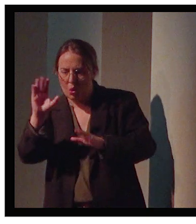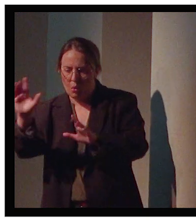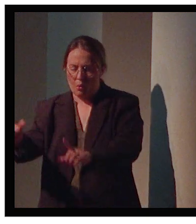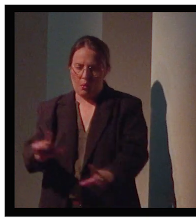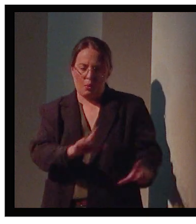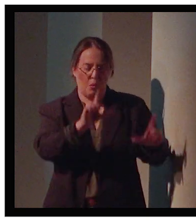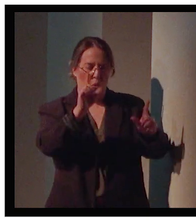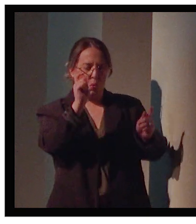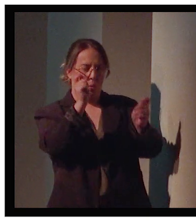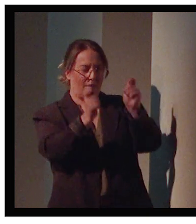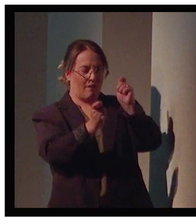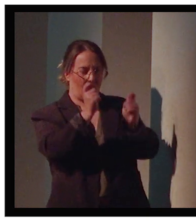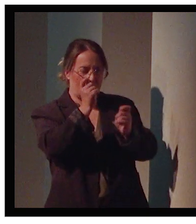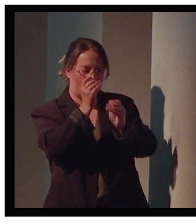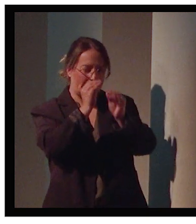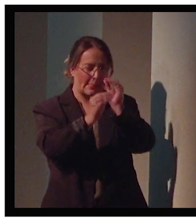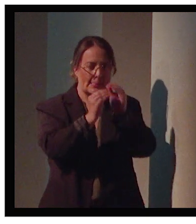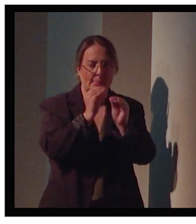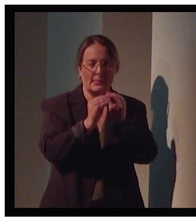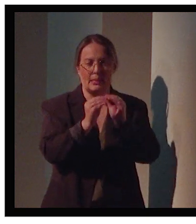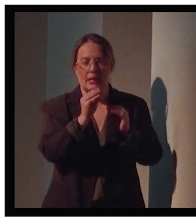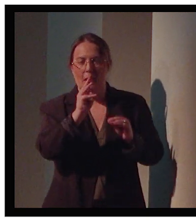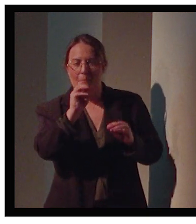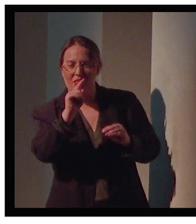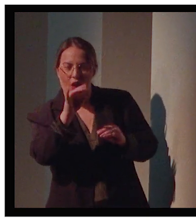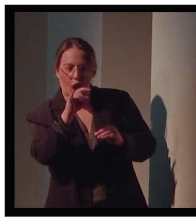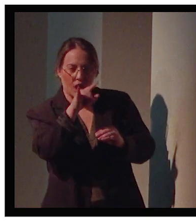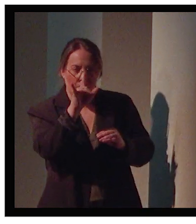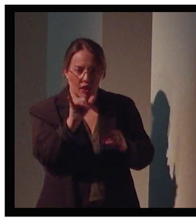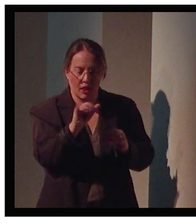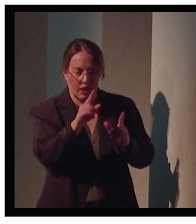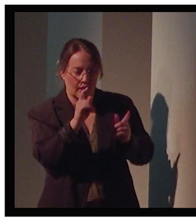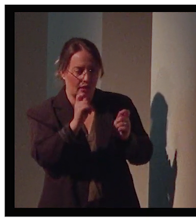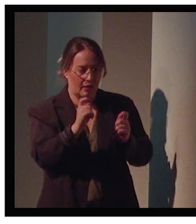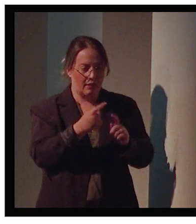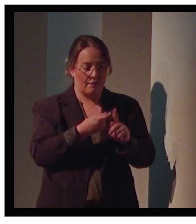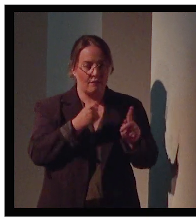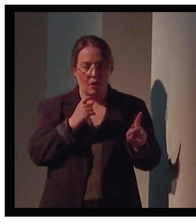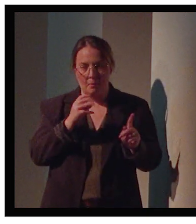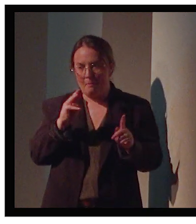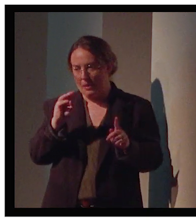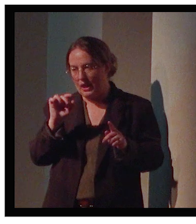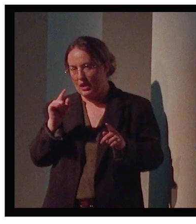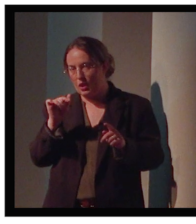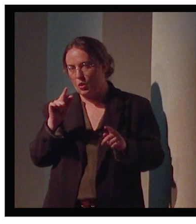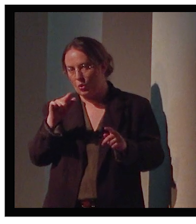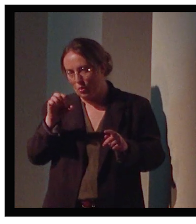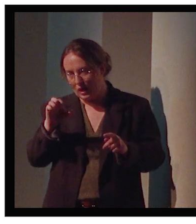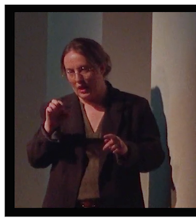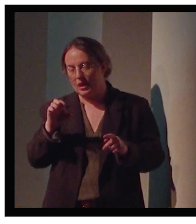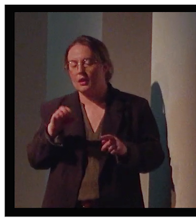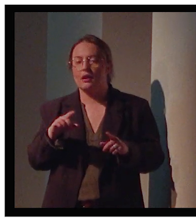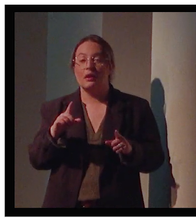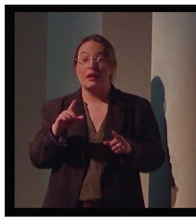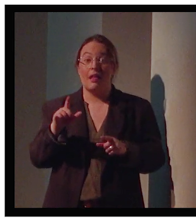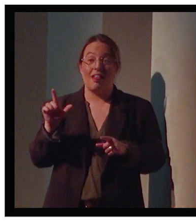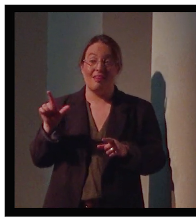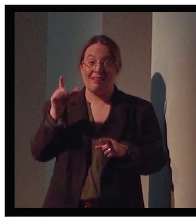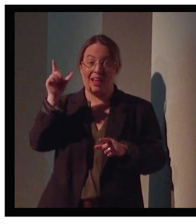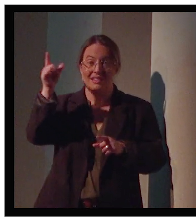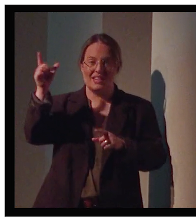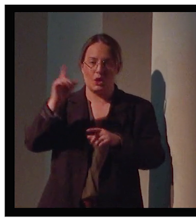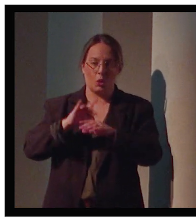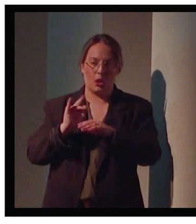paintings deliberately and methodically from memory. In London in the early 1900s,